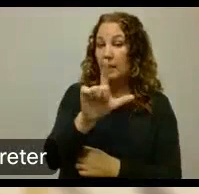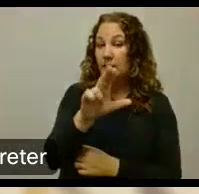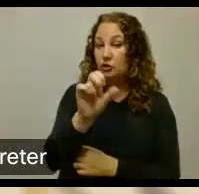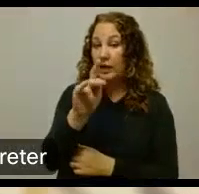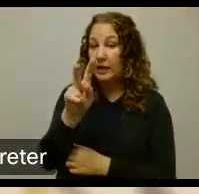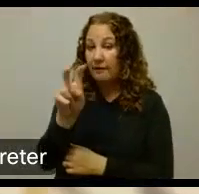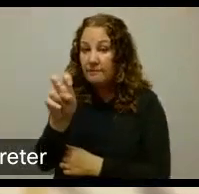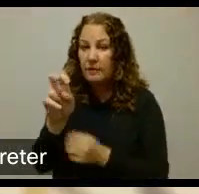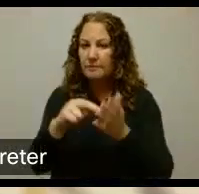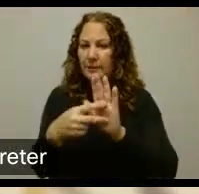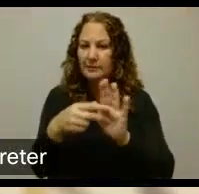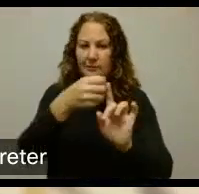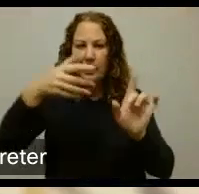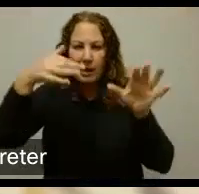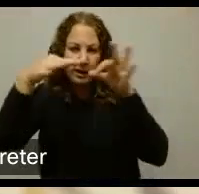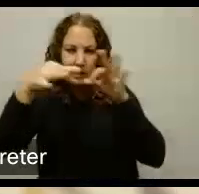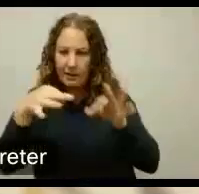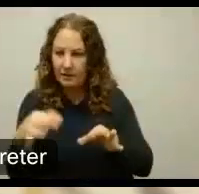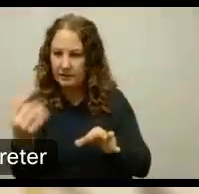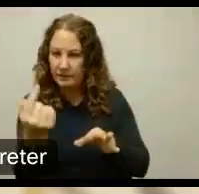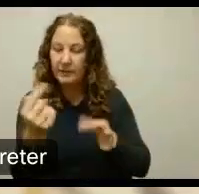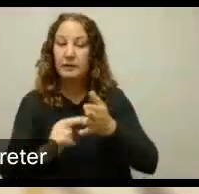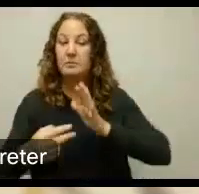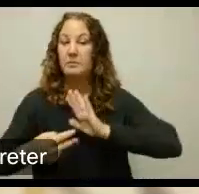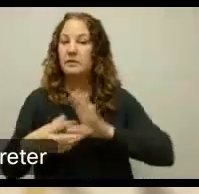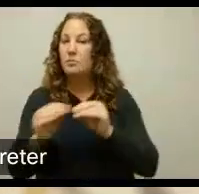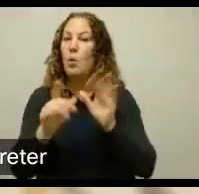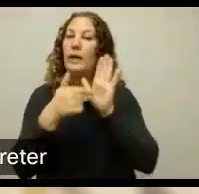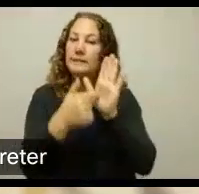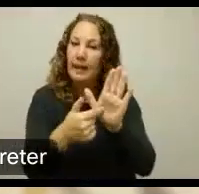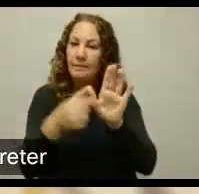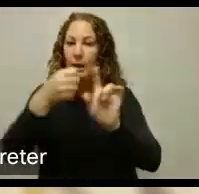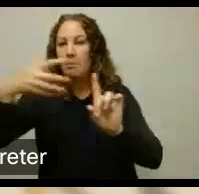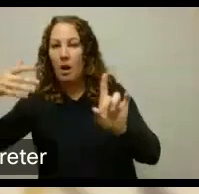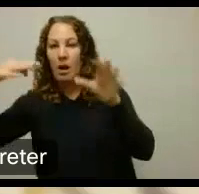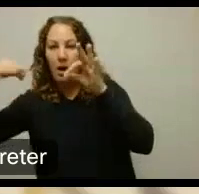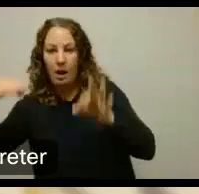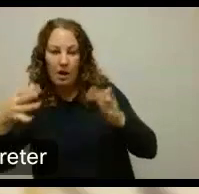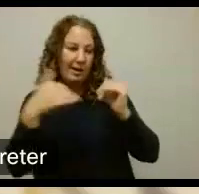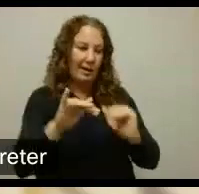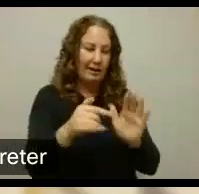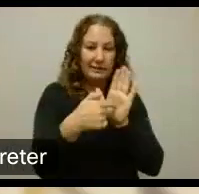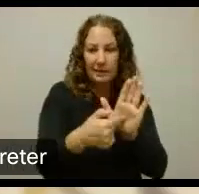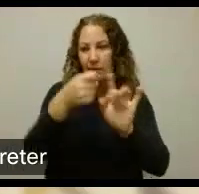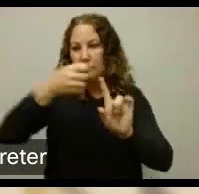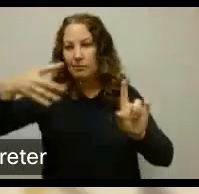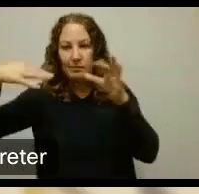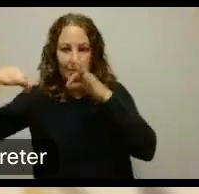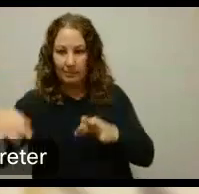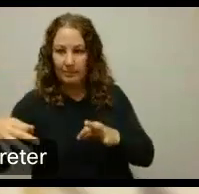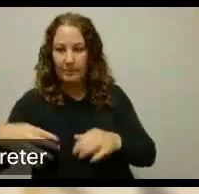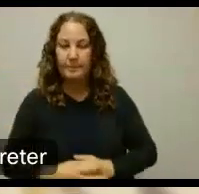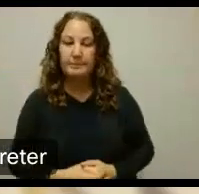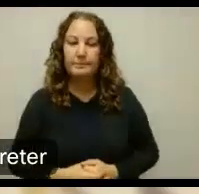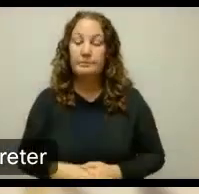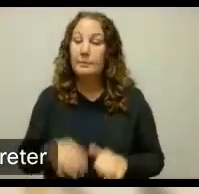where you're describing something, perhaps you give more examples and explanations of those examples. In